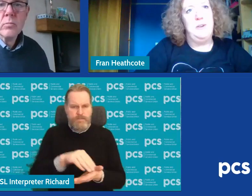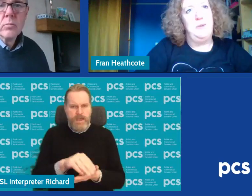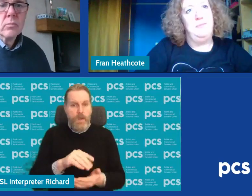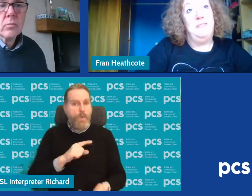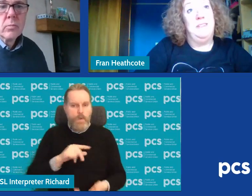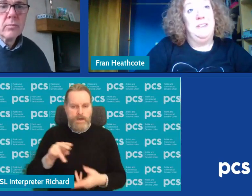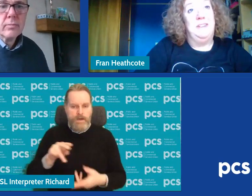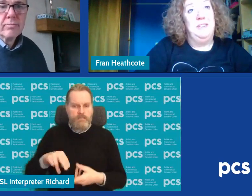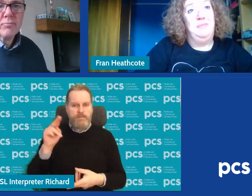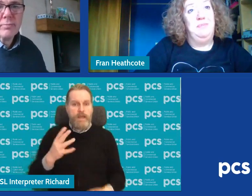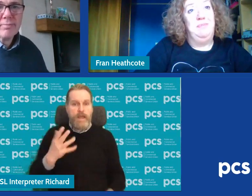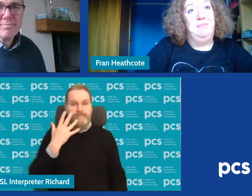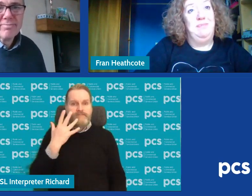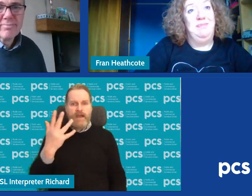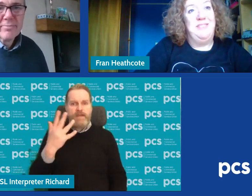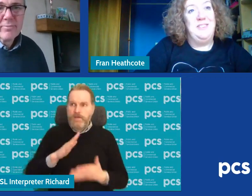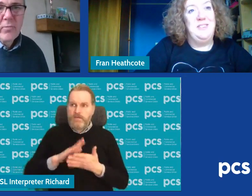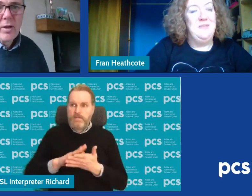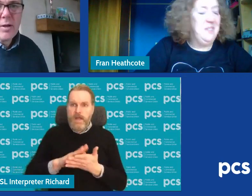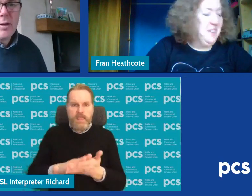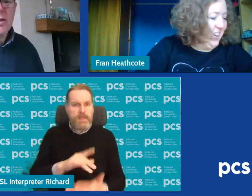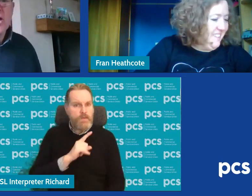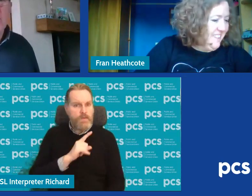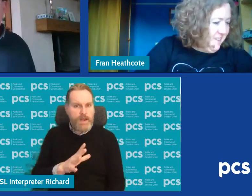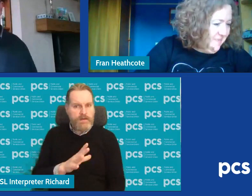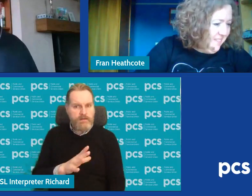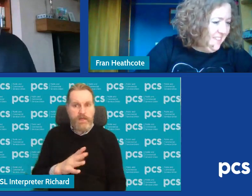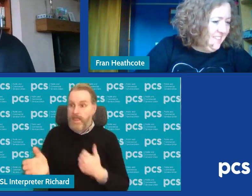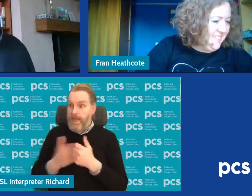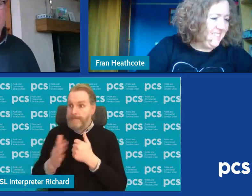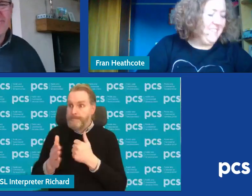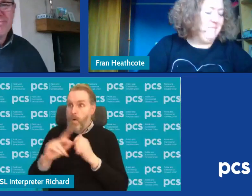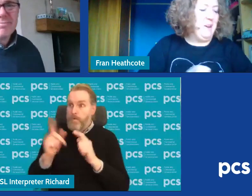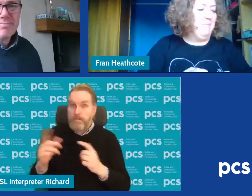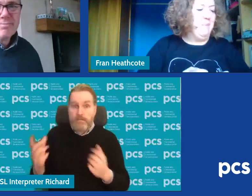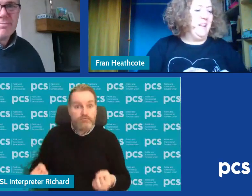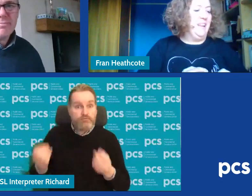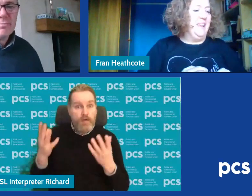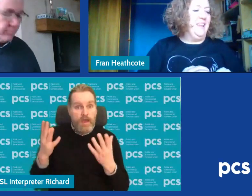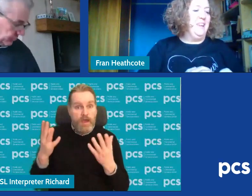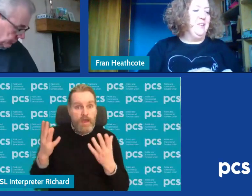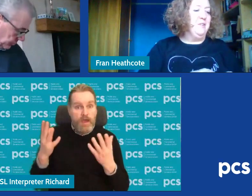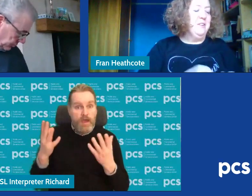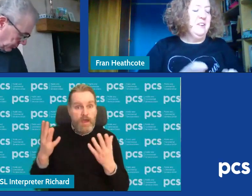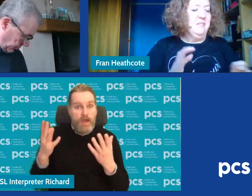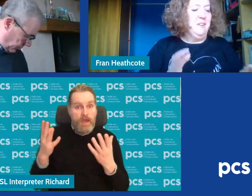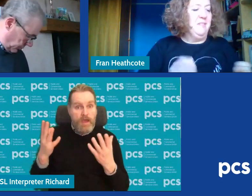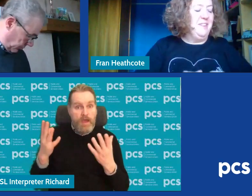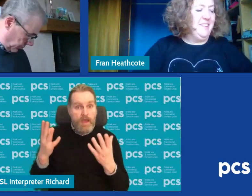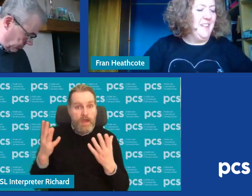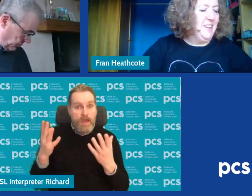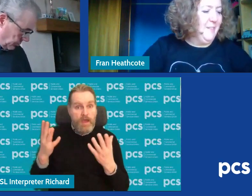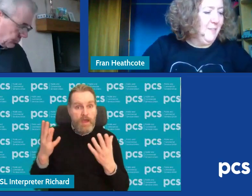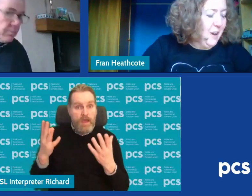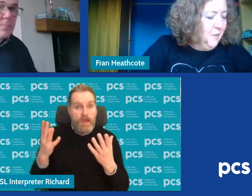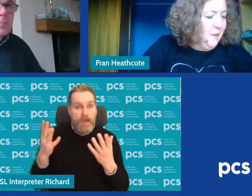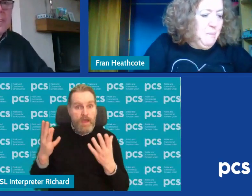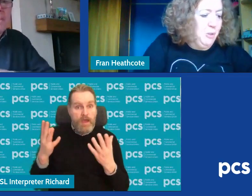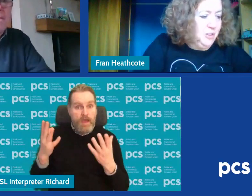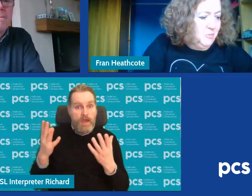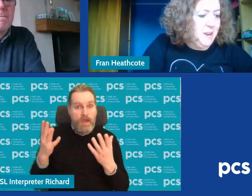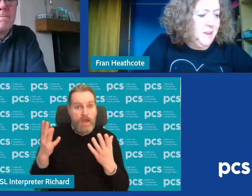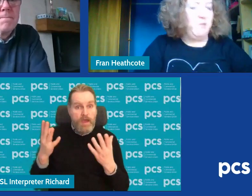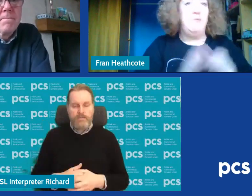members out? It's an idea. But clearly, we set the levy at a